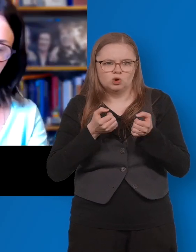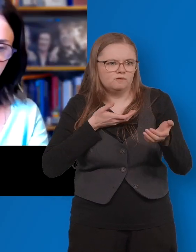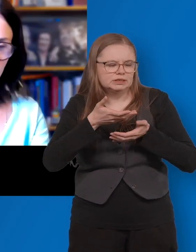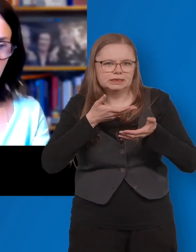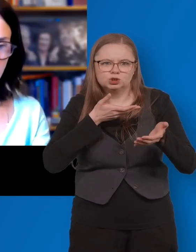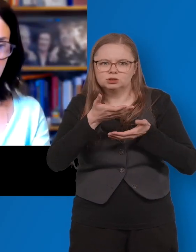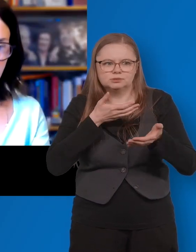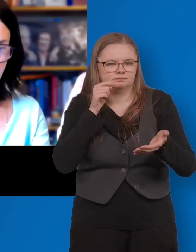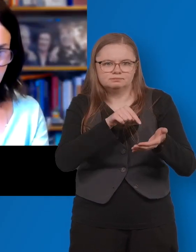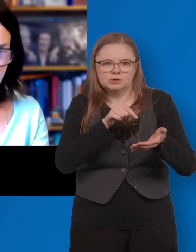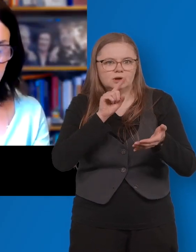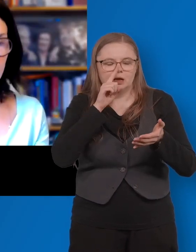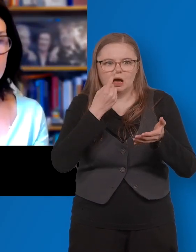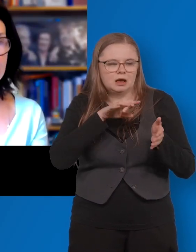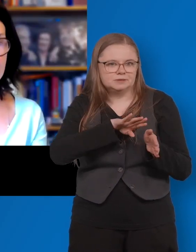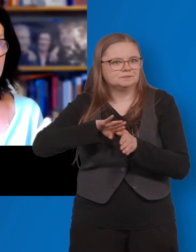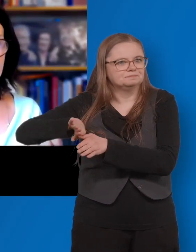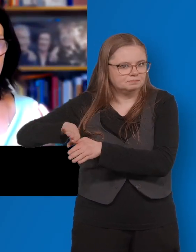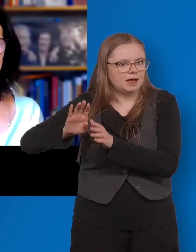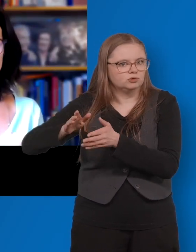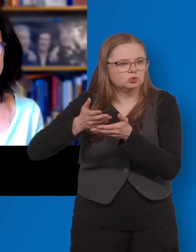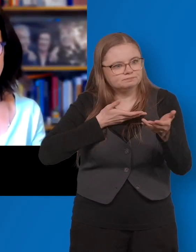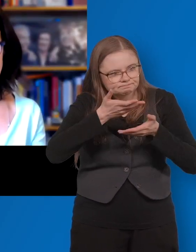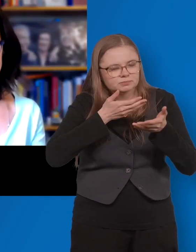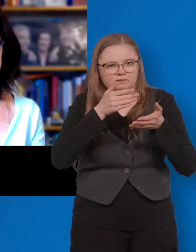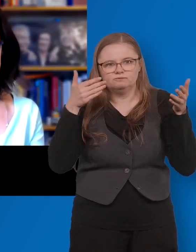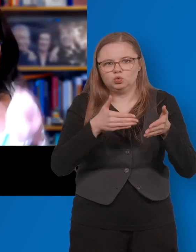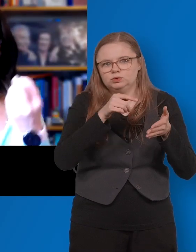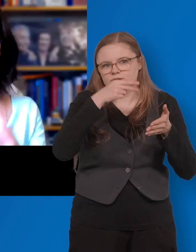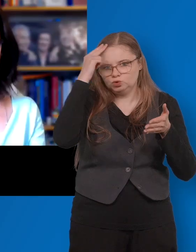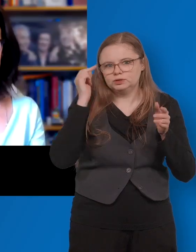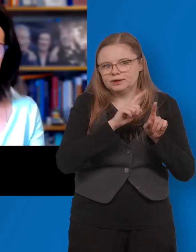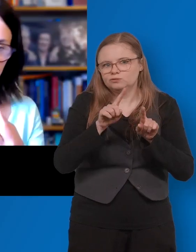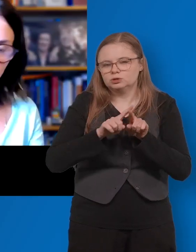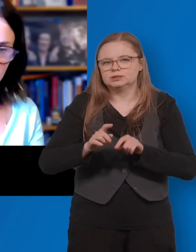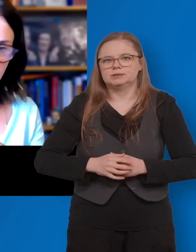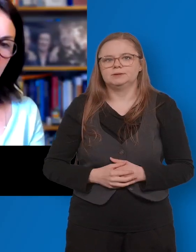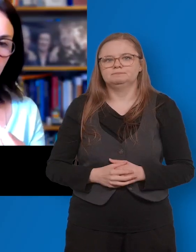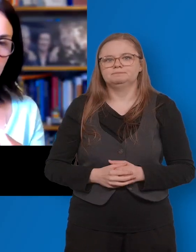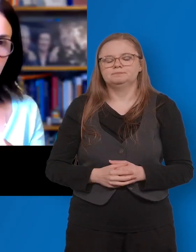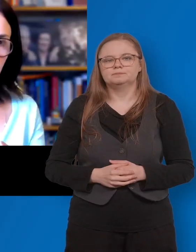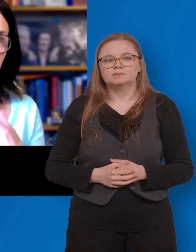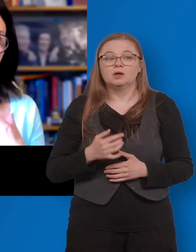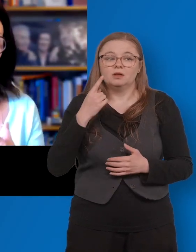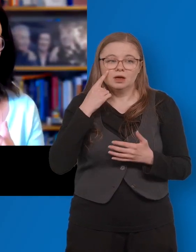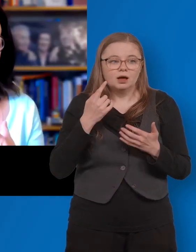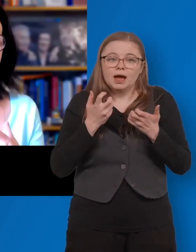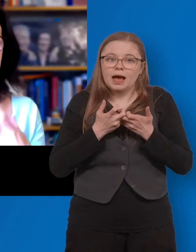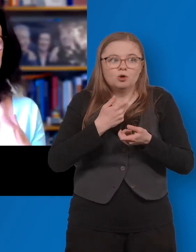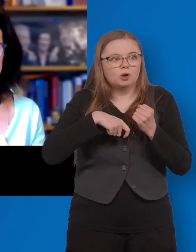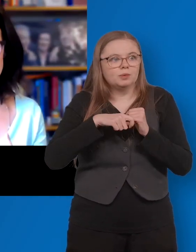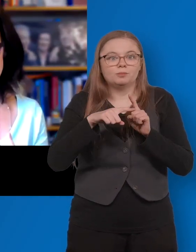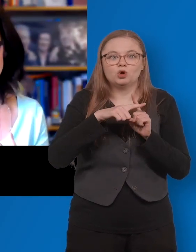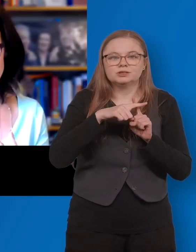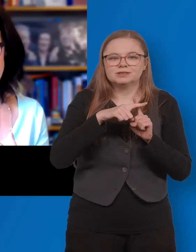I think the key to addressing it in a more positive way is to make it a positive performance